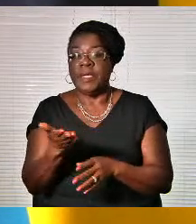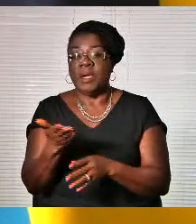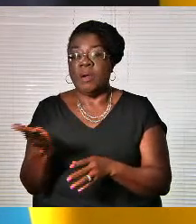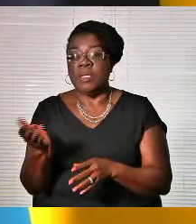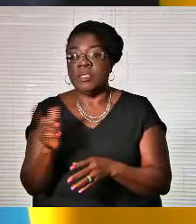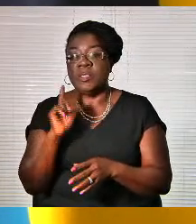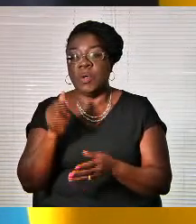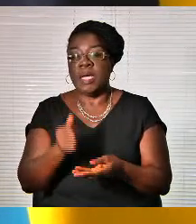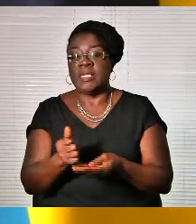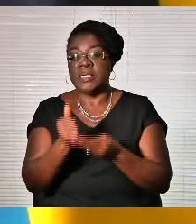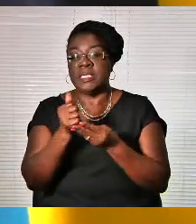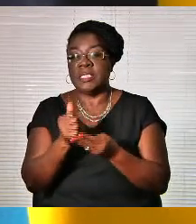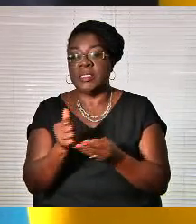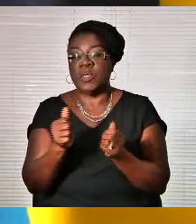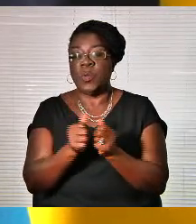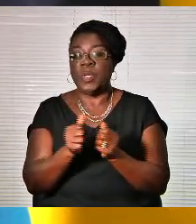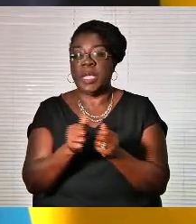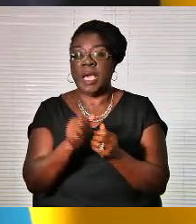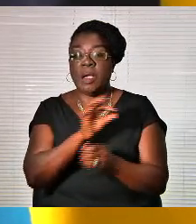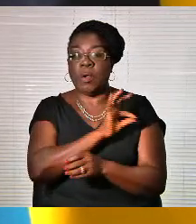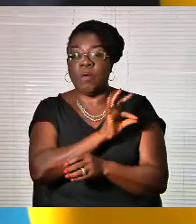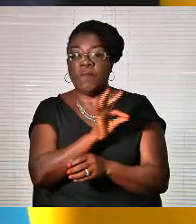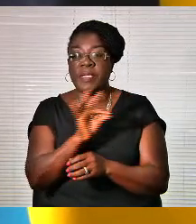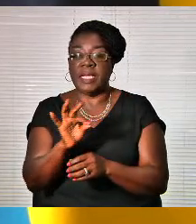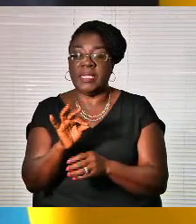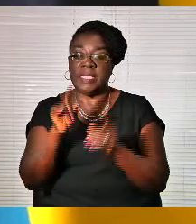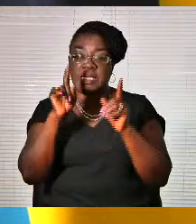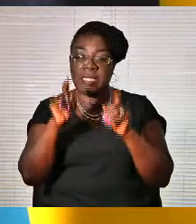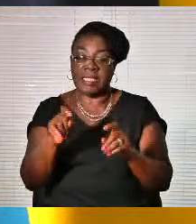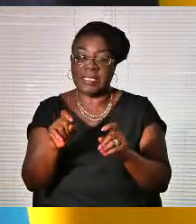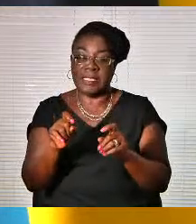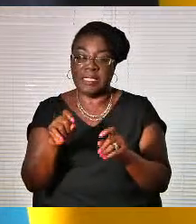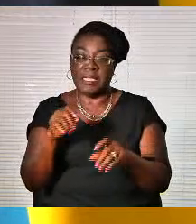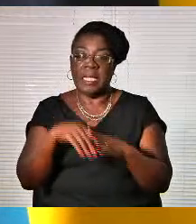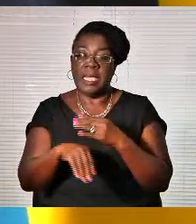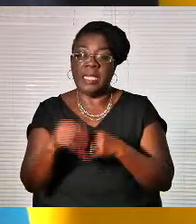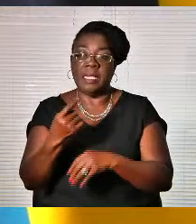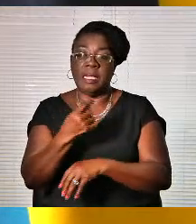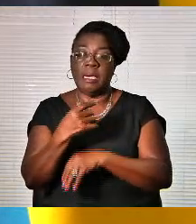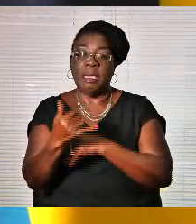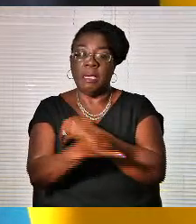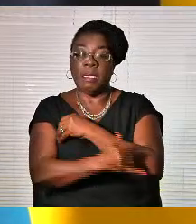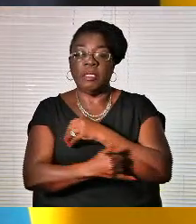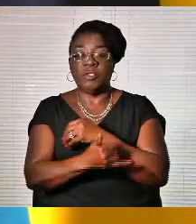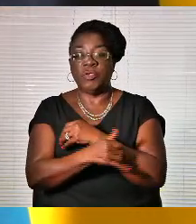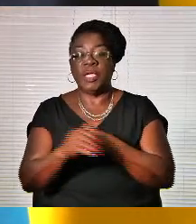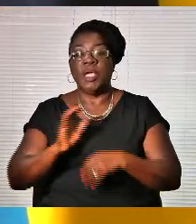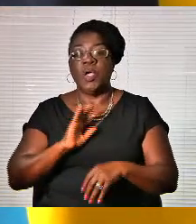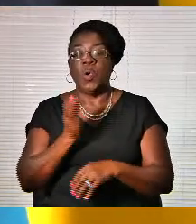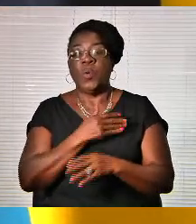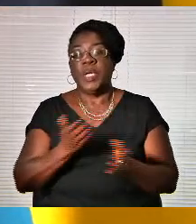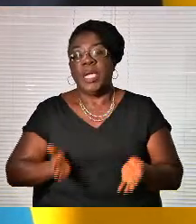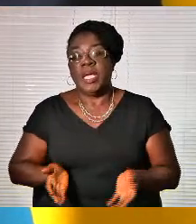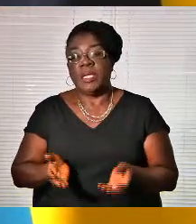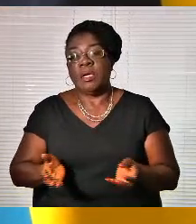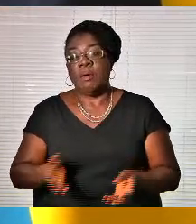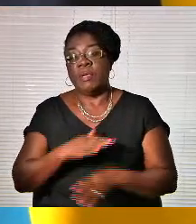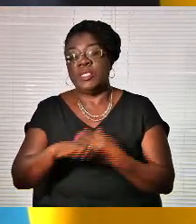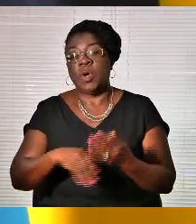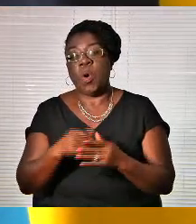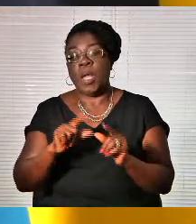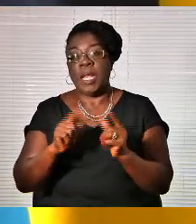also assist with COVID-19 capacity testing in country. We encourage all labs and all